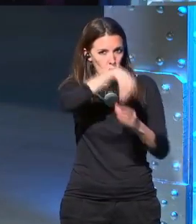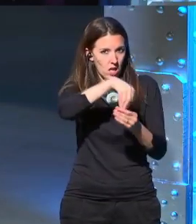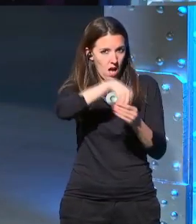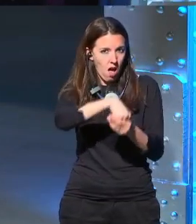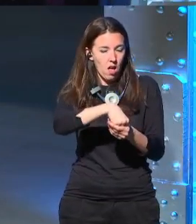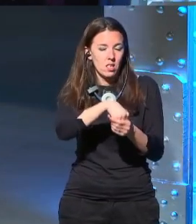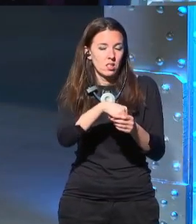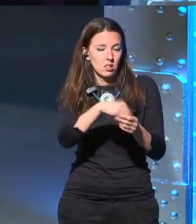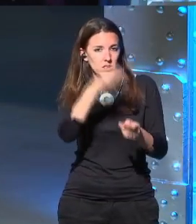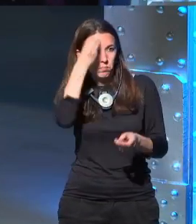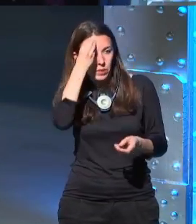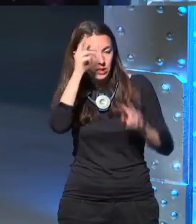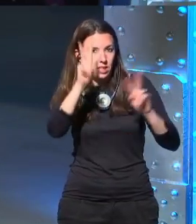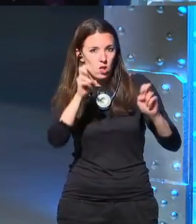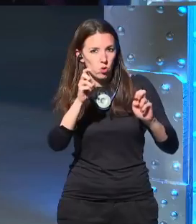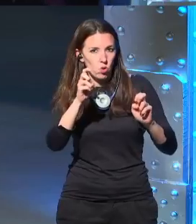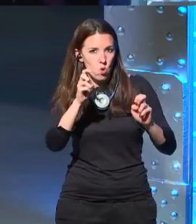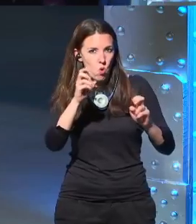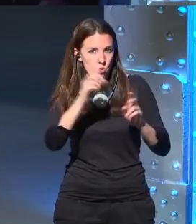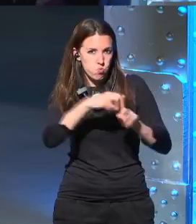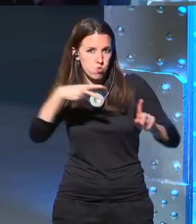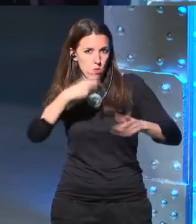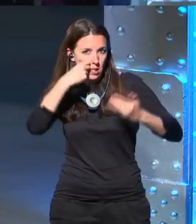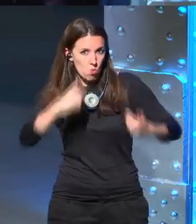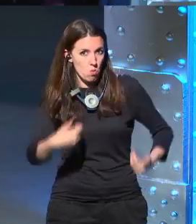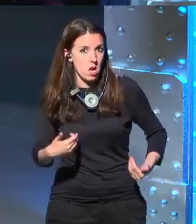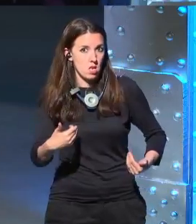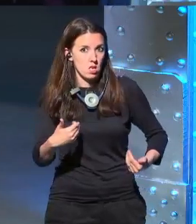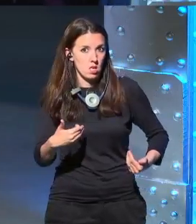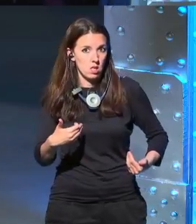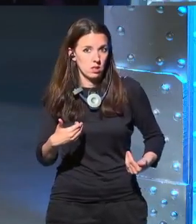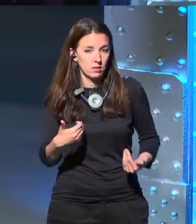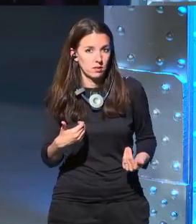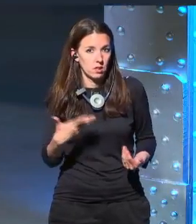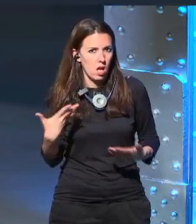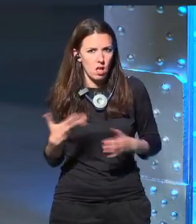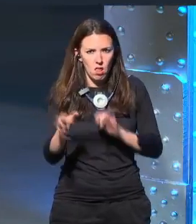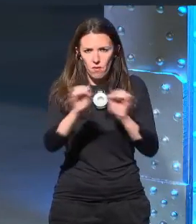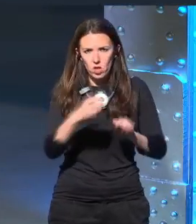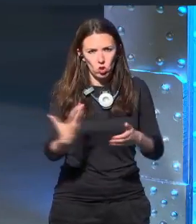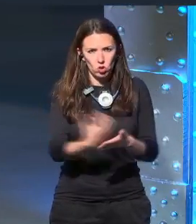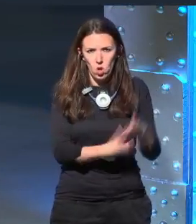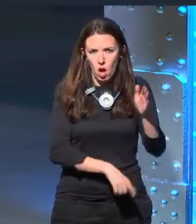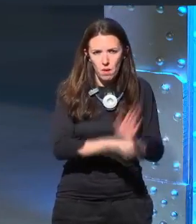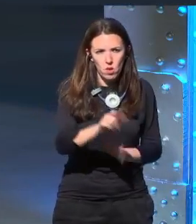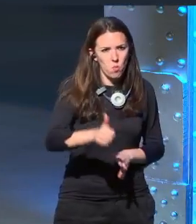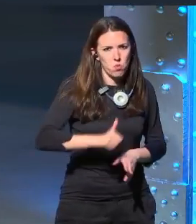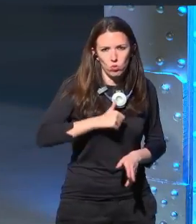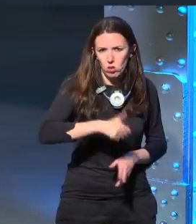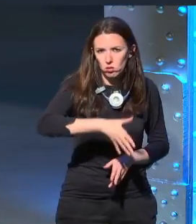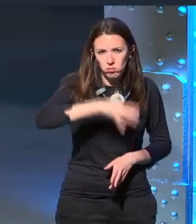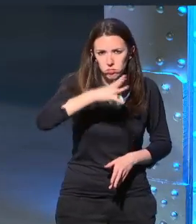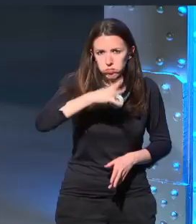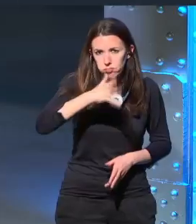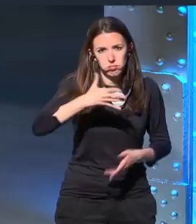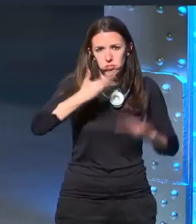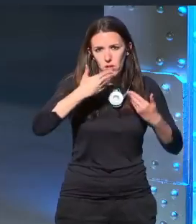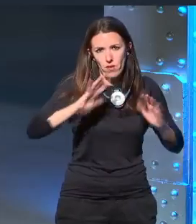very well. He has thought about it from a humanistic point of view, and he has defended all